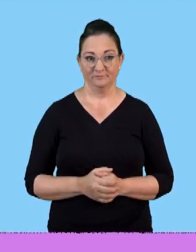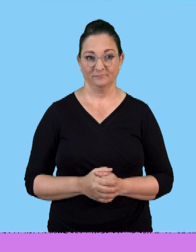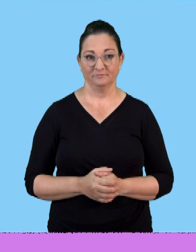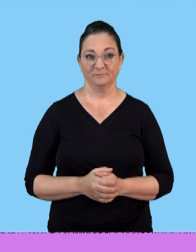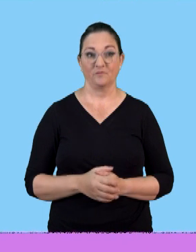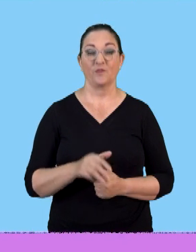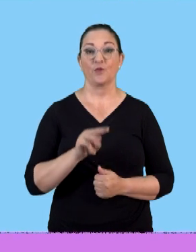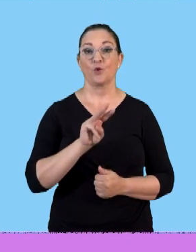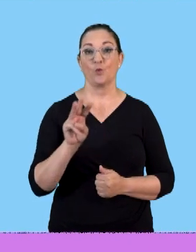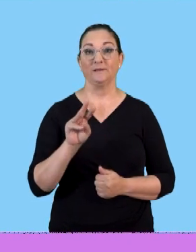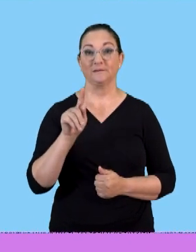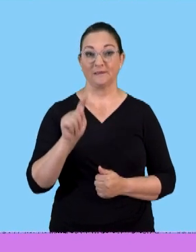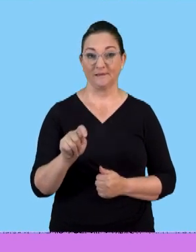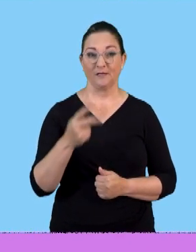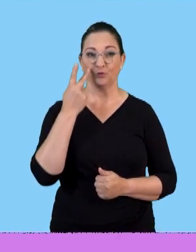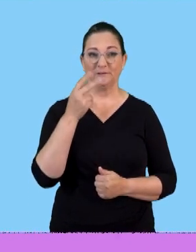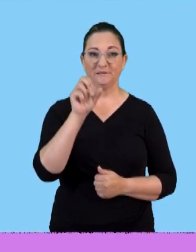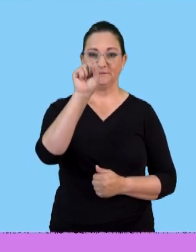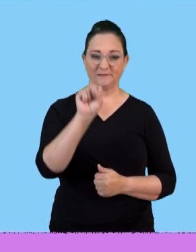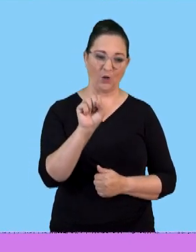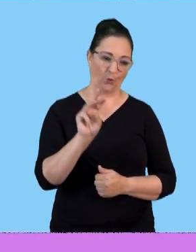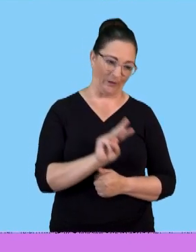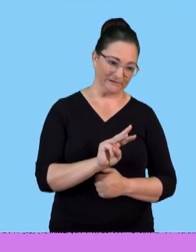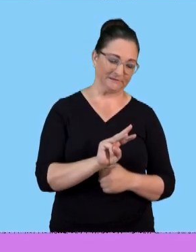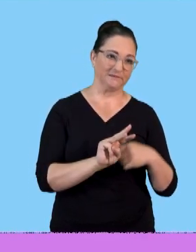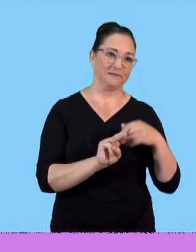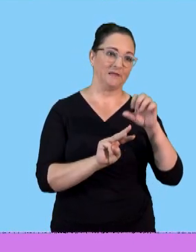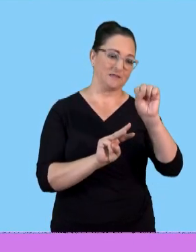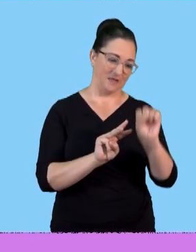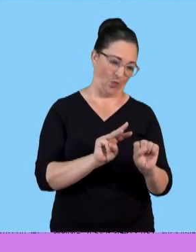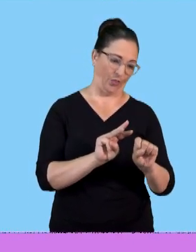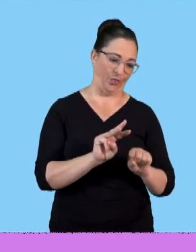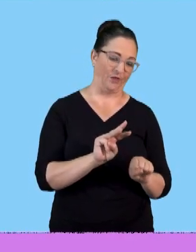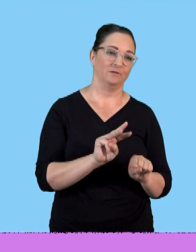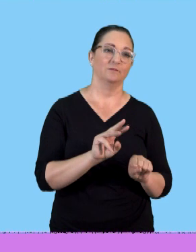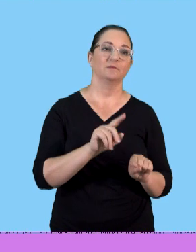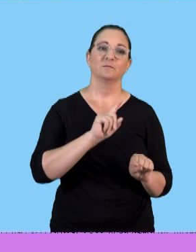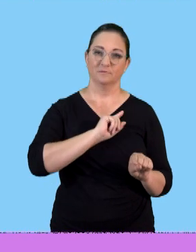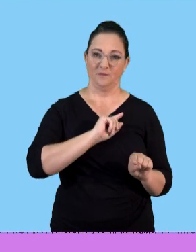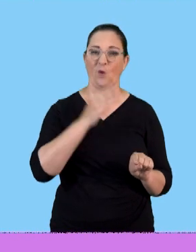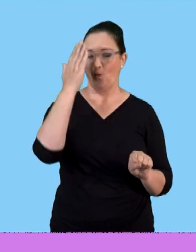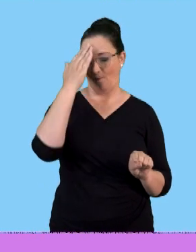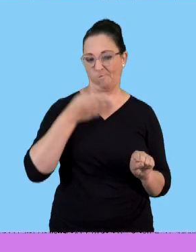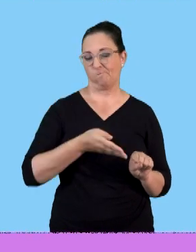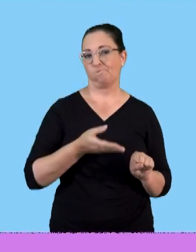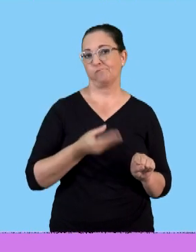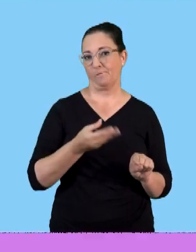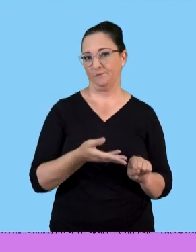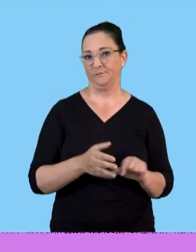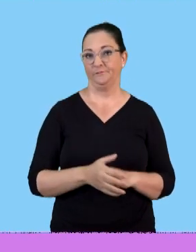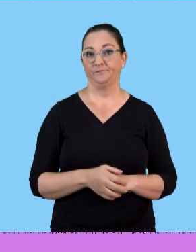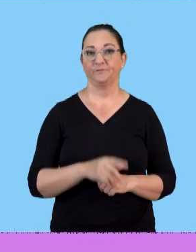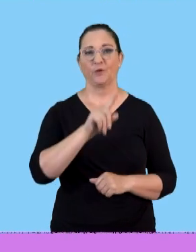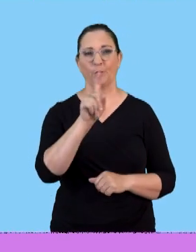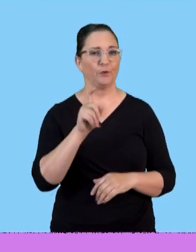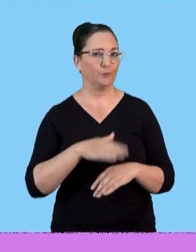Right, so the Western Cape is southwest of the Free State, and at the same time, it is south of the Northern Cape. Okay, let us look